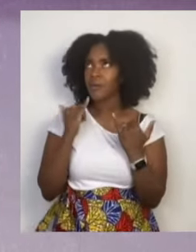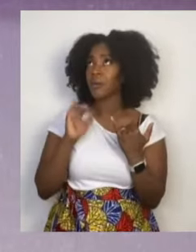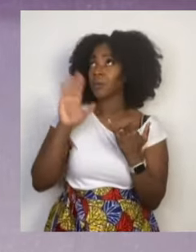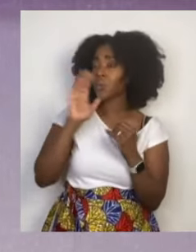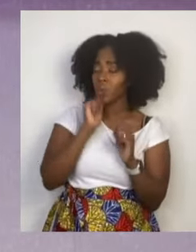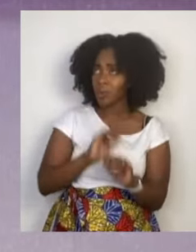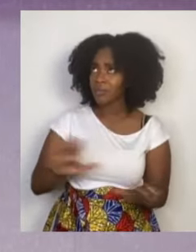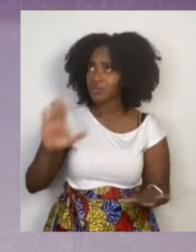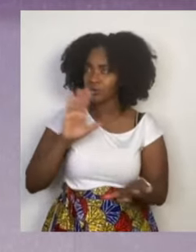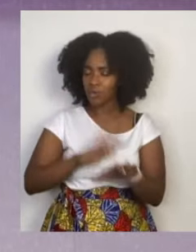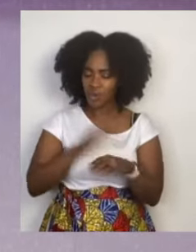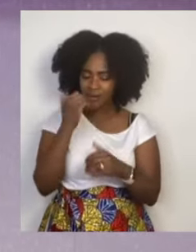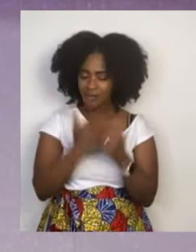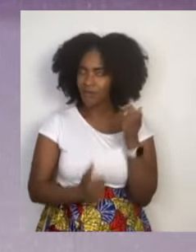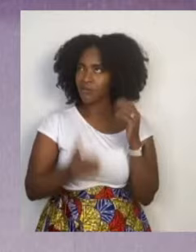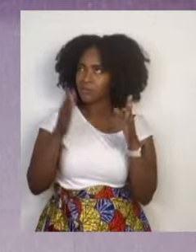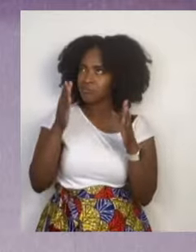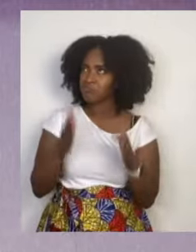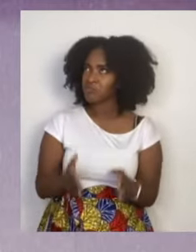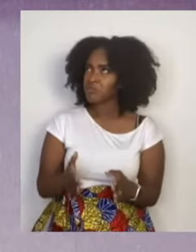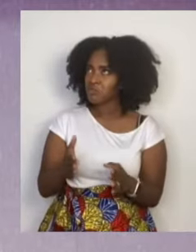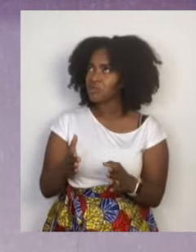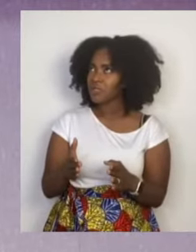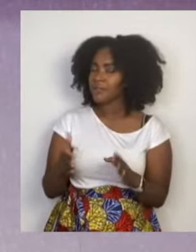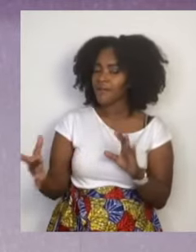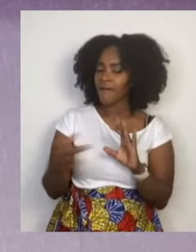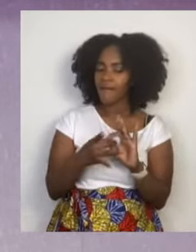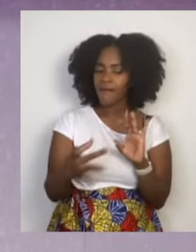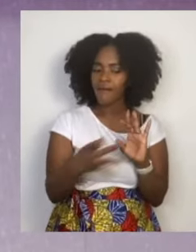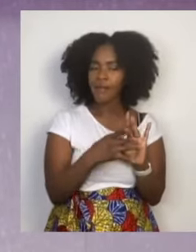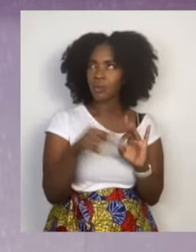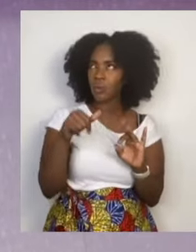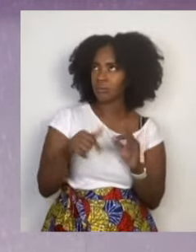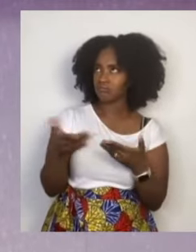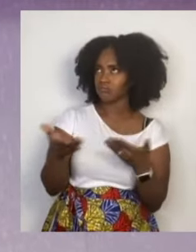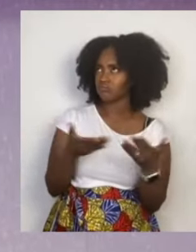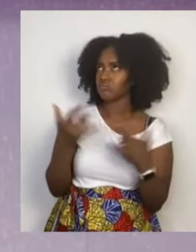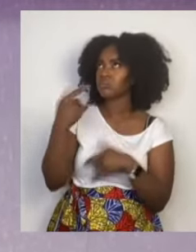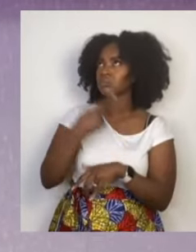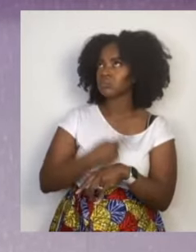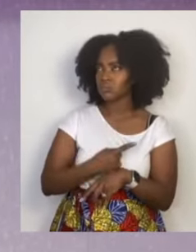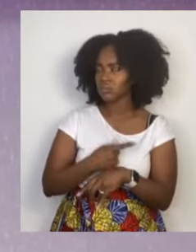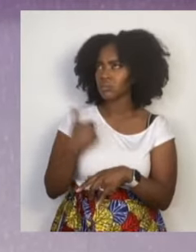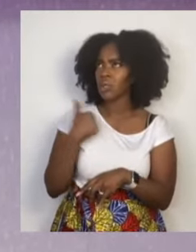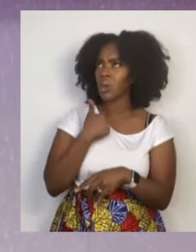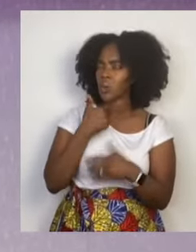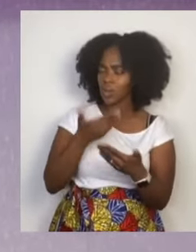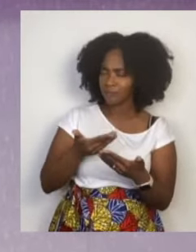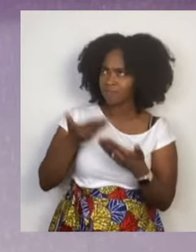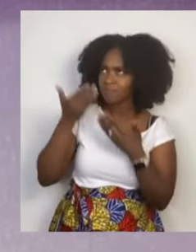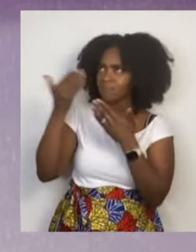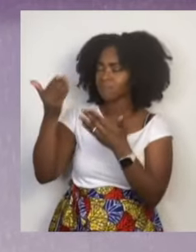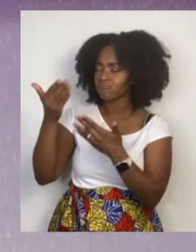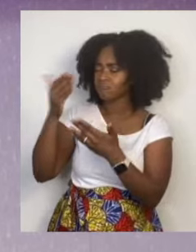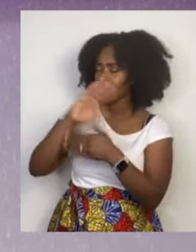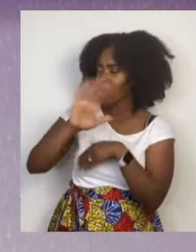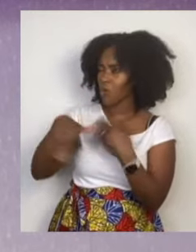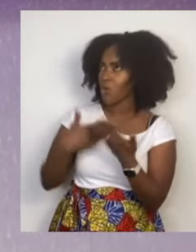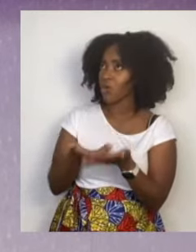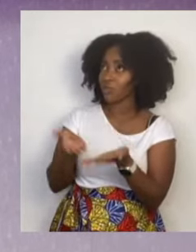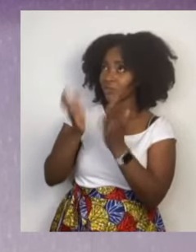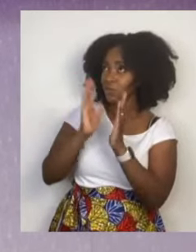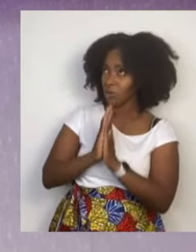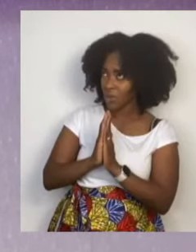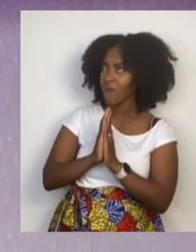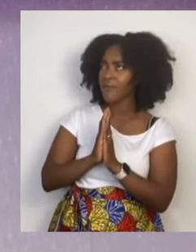connected to this service today. Father, we lift up every request that has been made known. Father, we lift up every family that